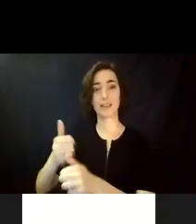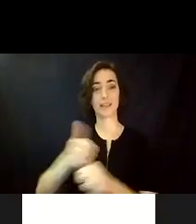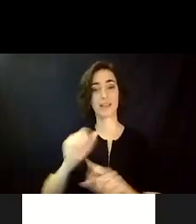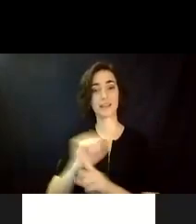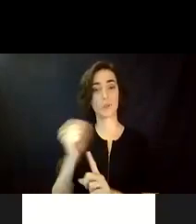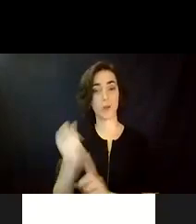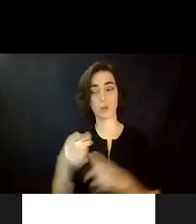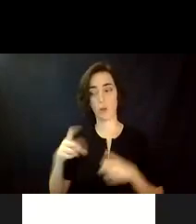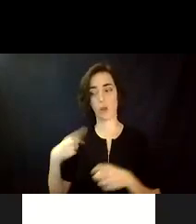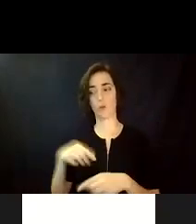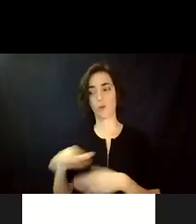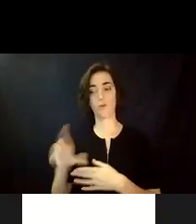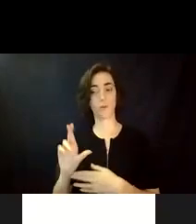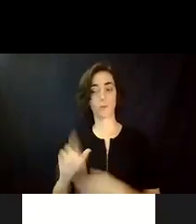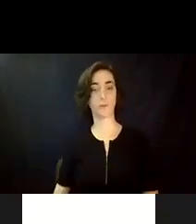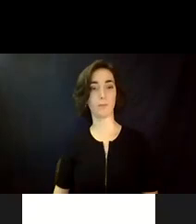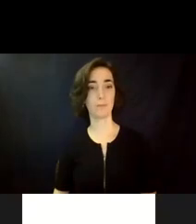it.